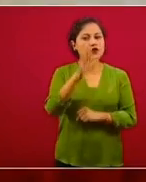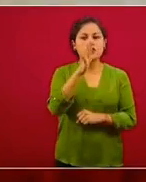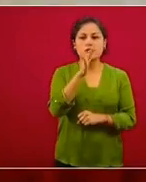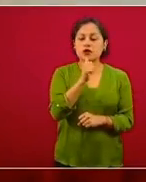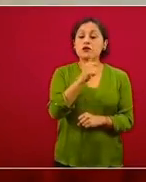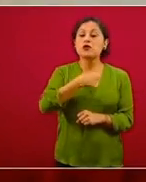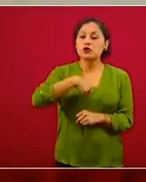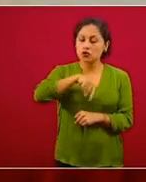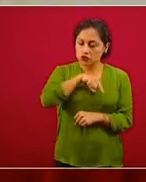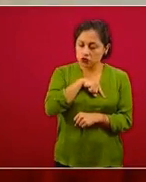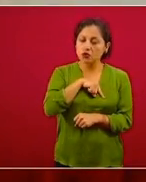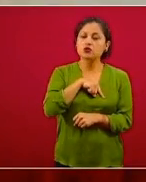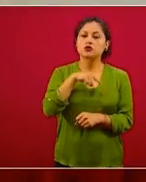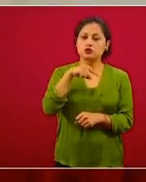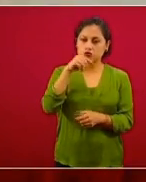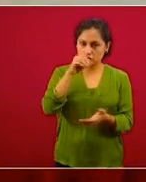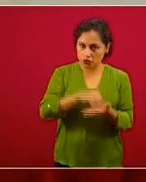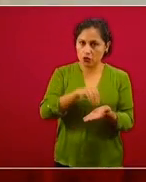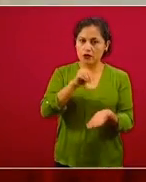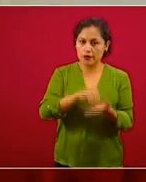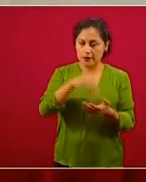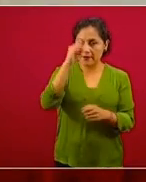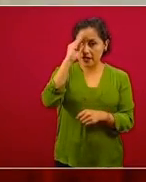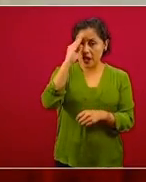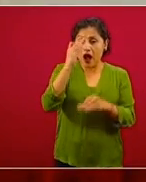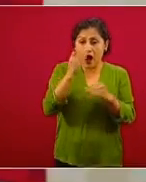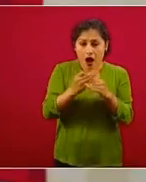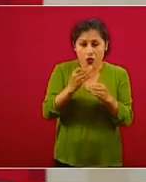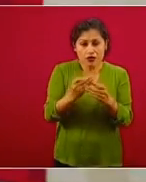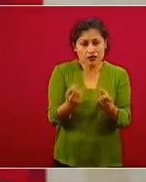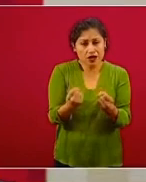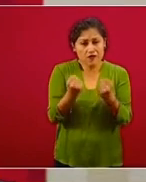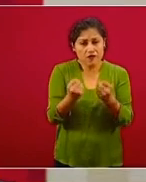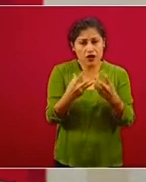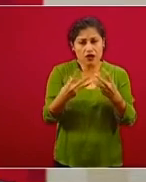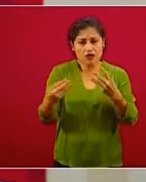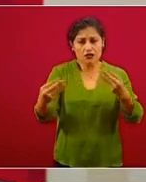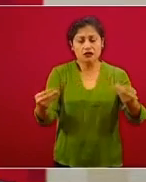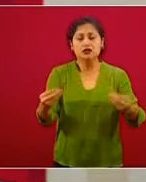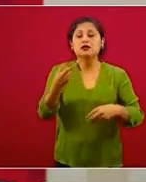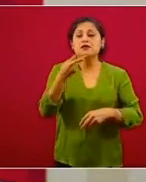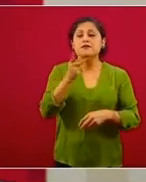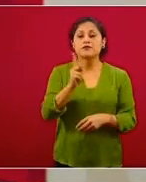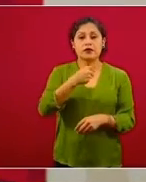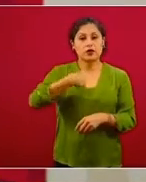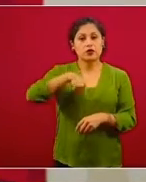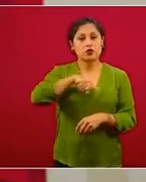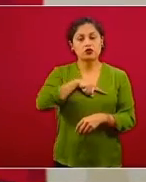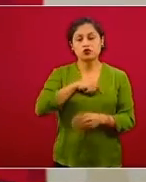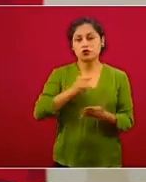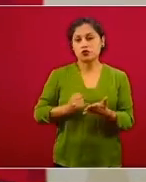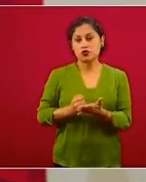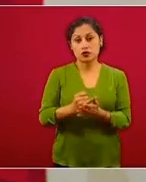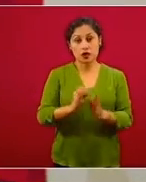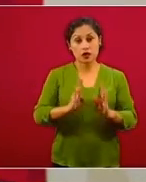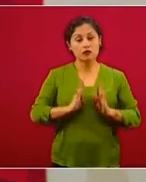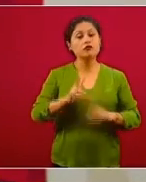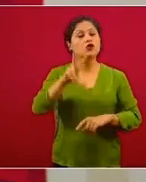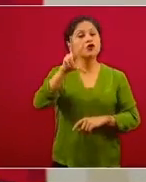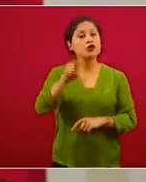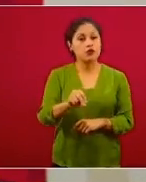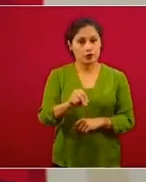So the highest transmission that has happened, even with this high transmission, we are not going